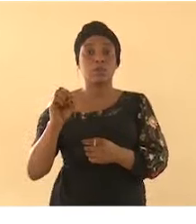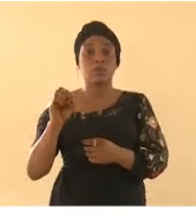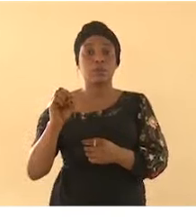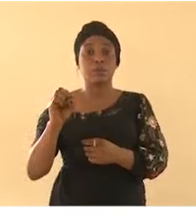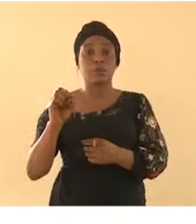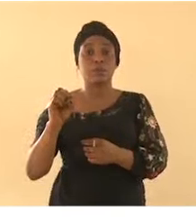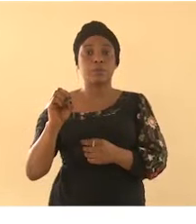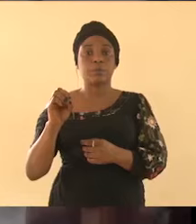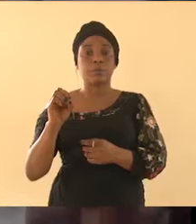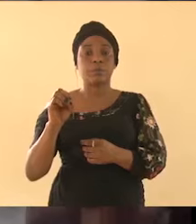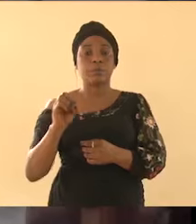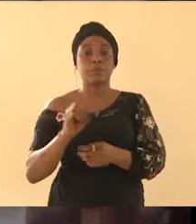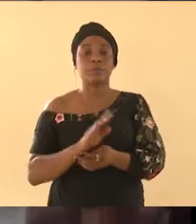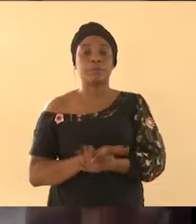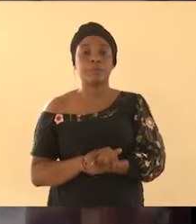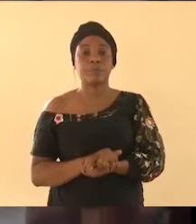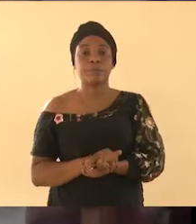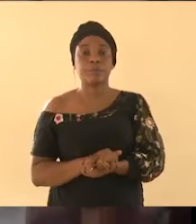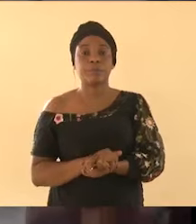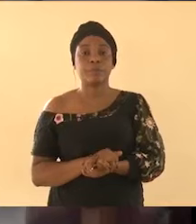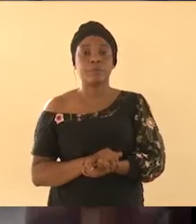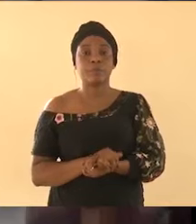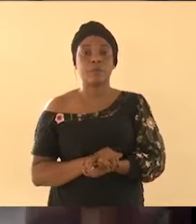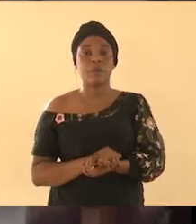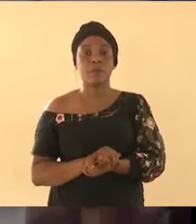go with me.